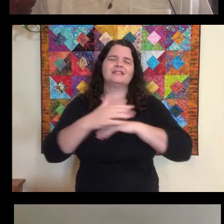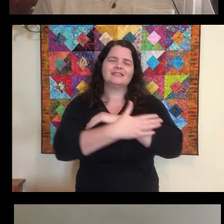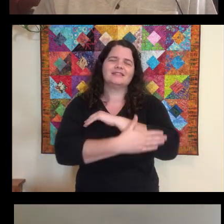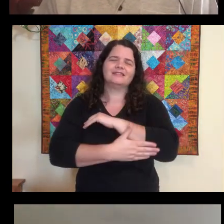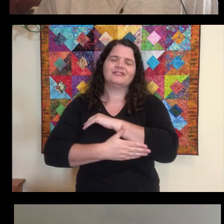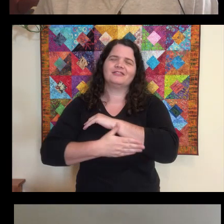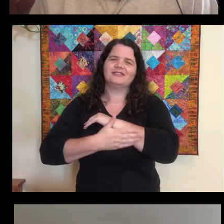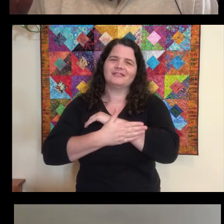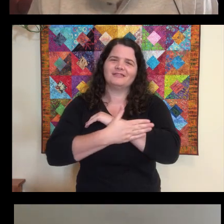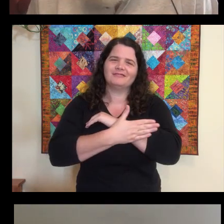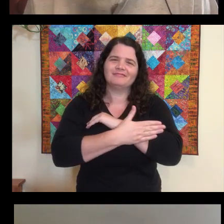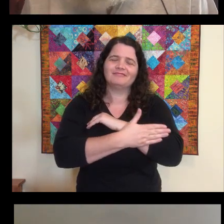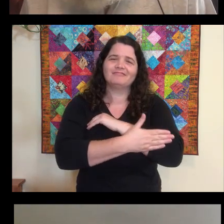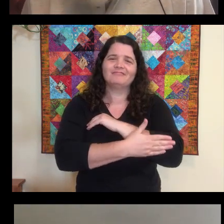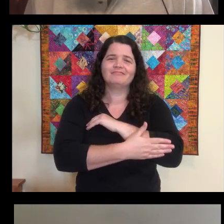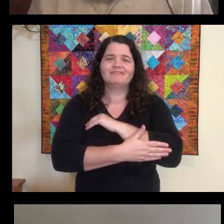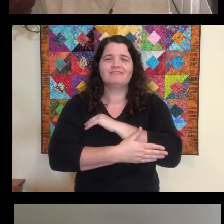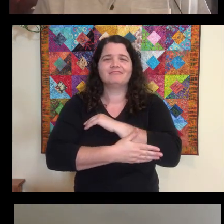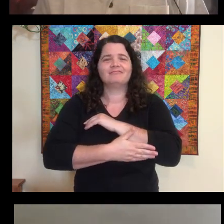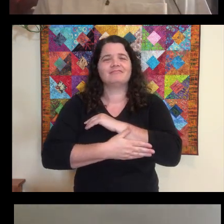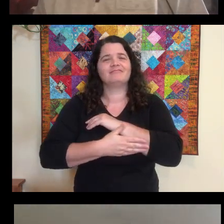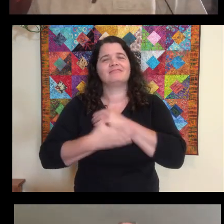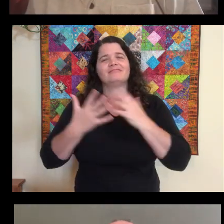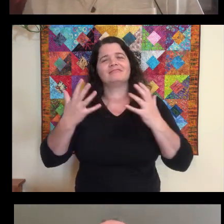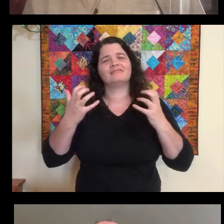Blessed be the nation.